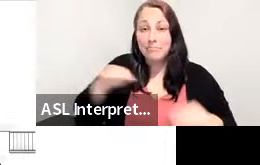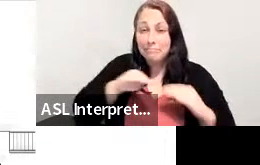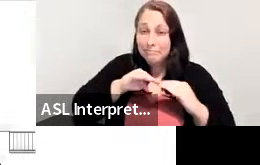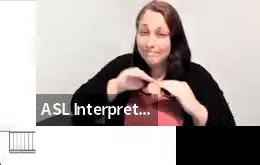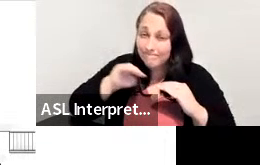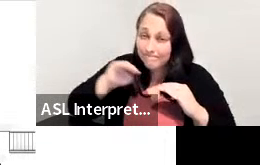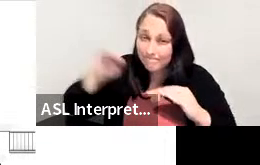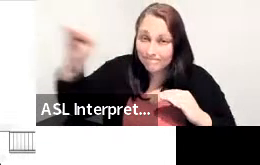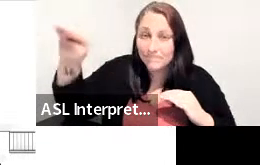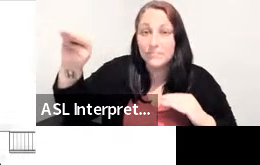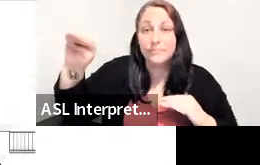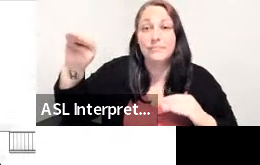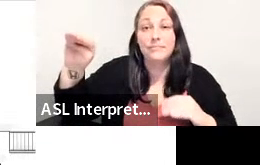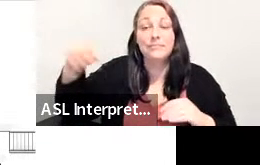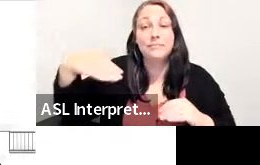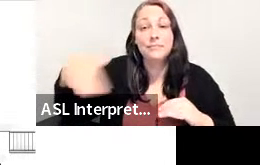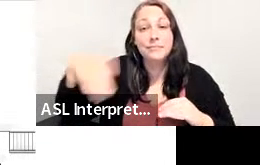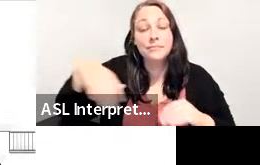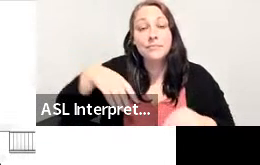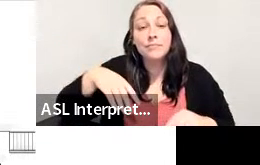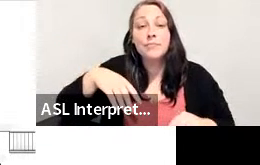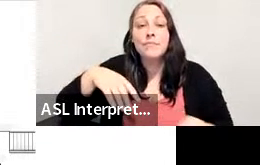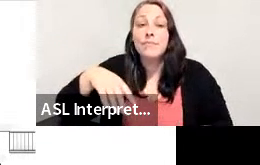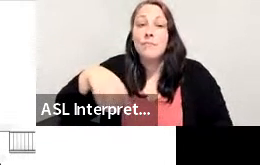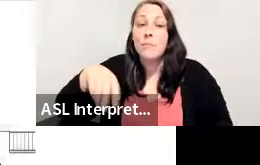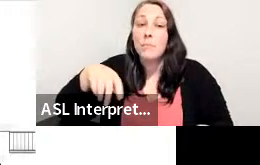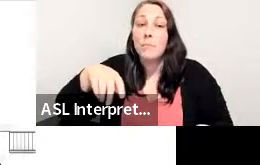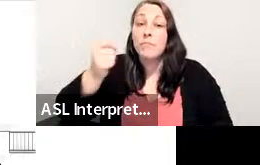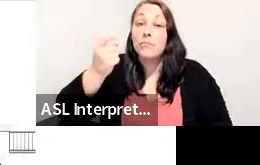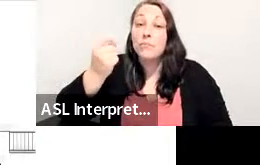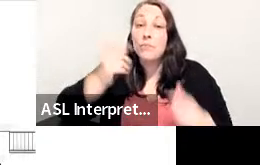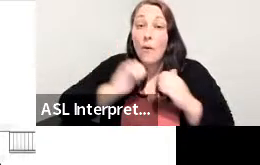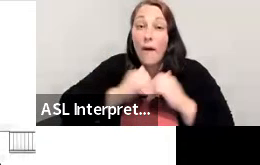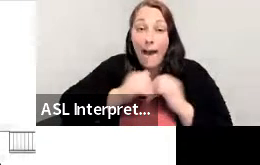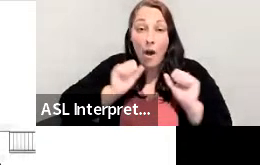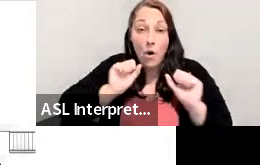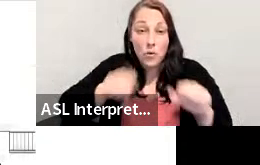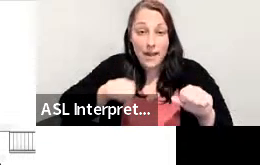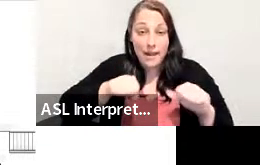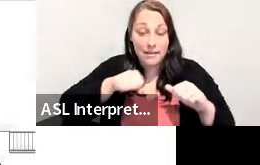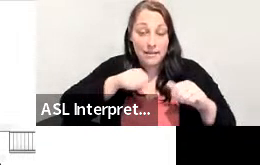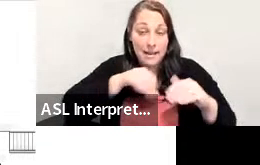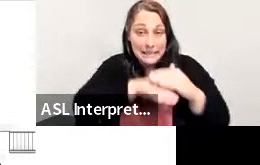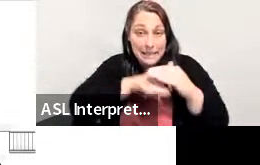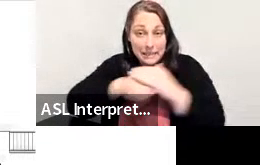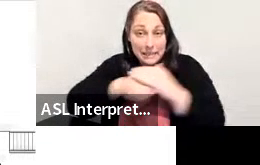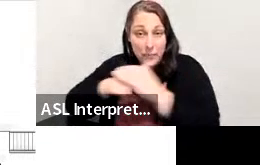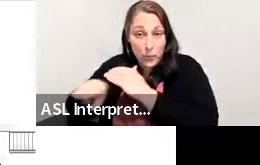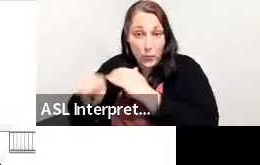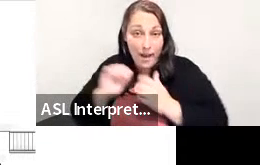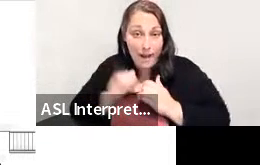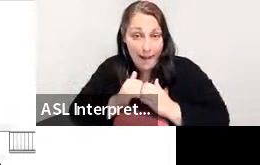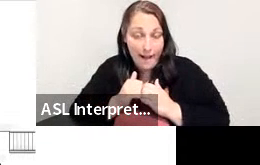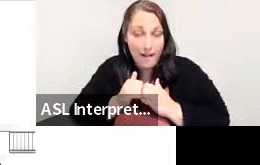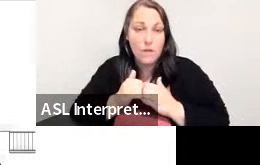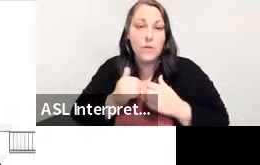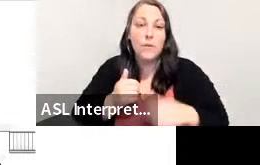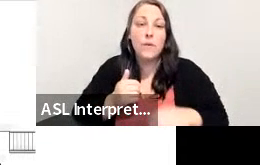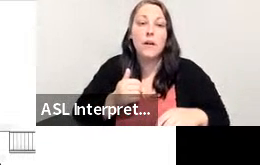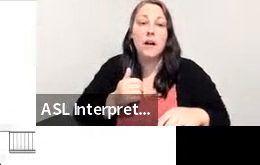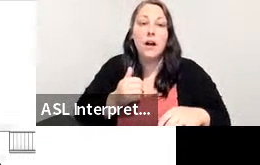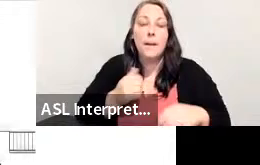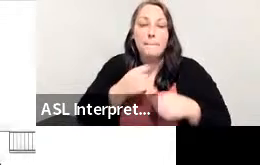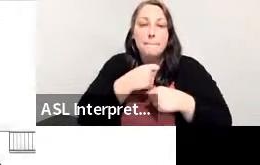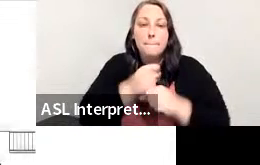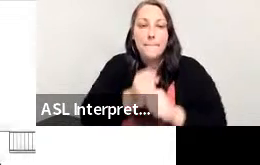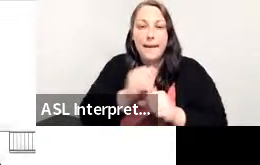steep slope. So one way we were able to create accessibility throughout was to create this kind